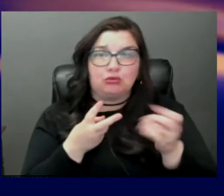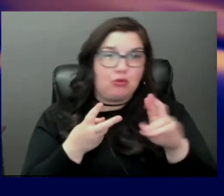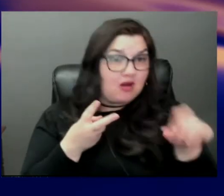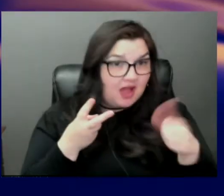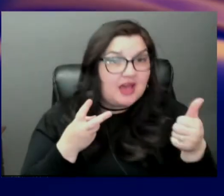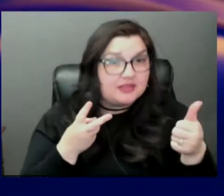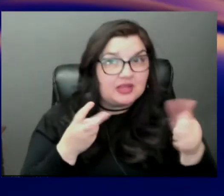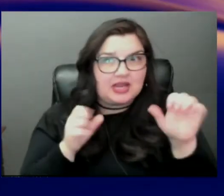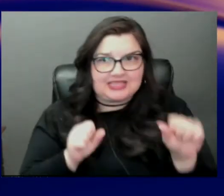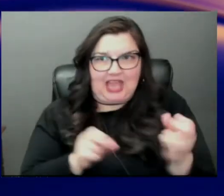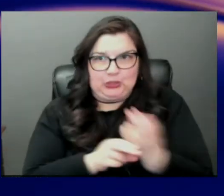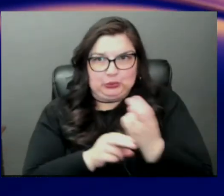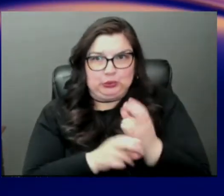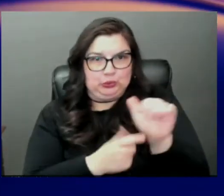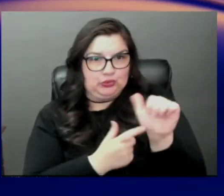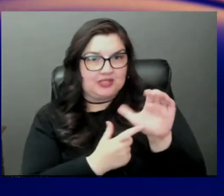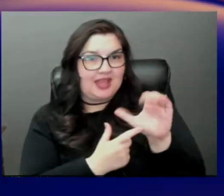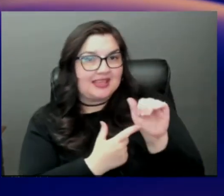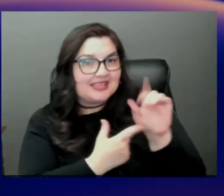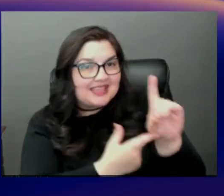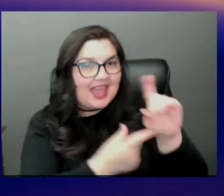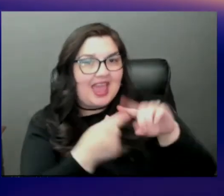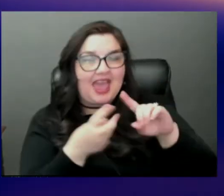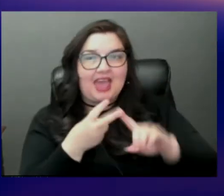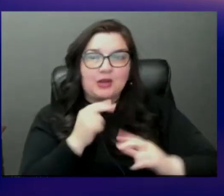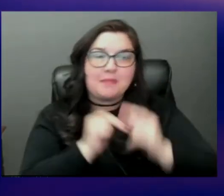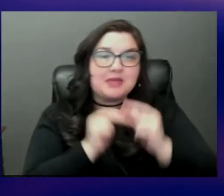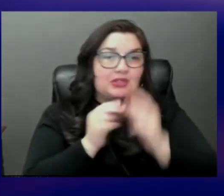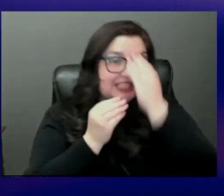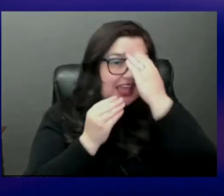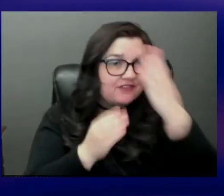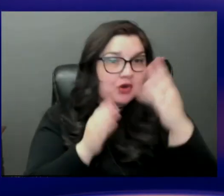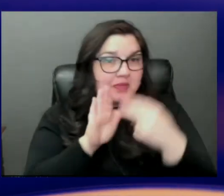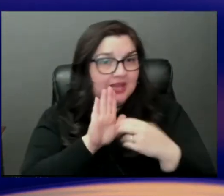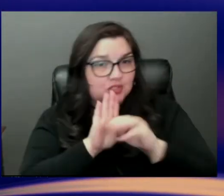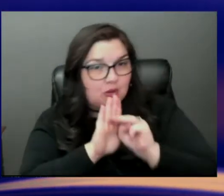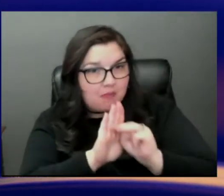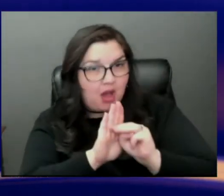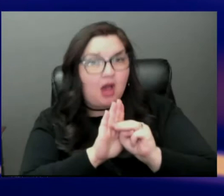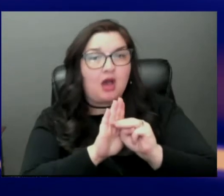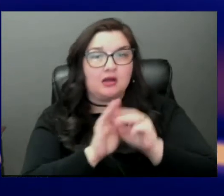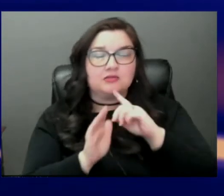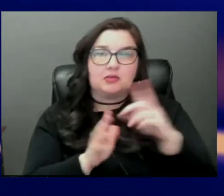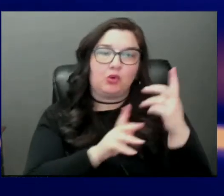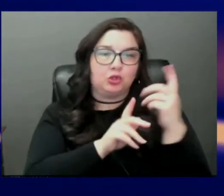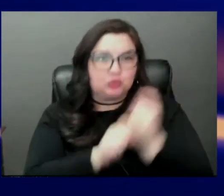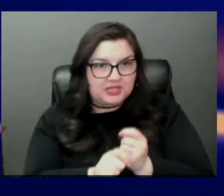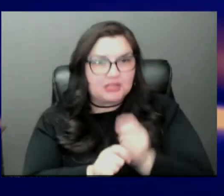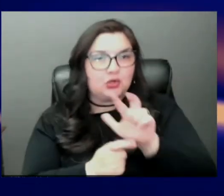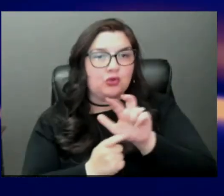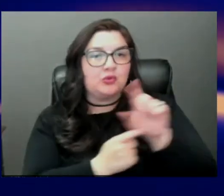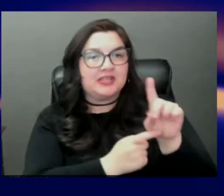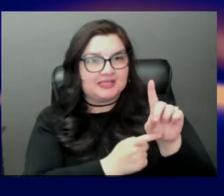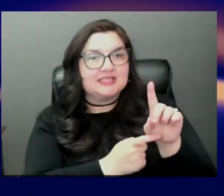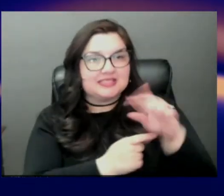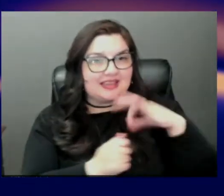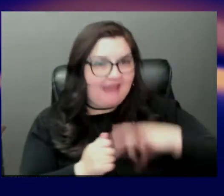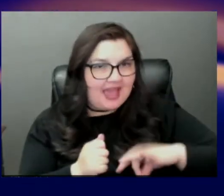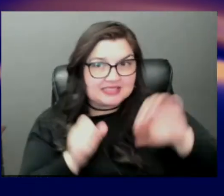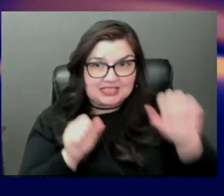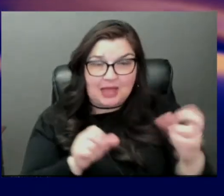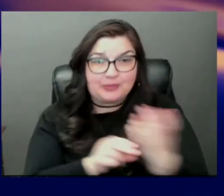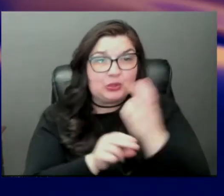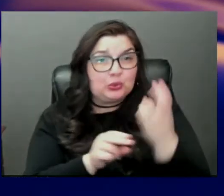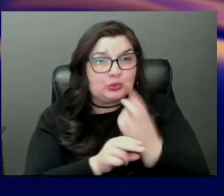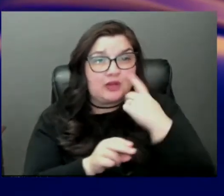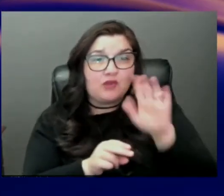existing CAD or building information models, so more traditional 3D assets, and those can be utilized for your visualization